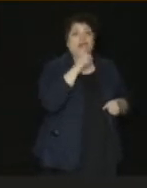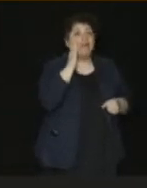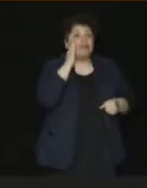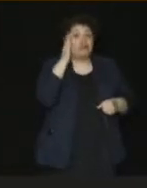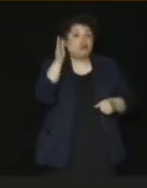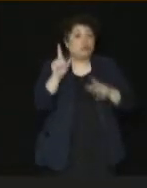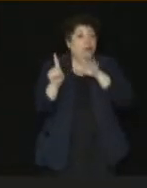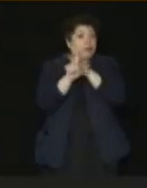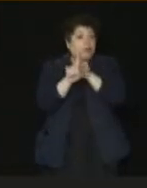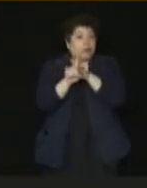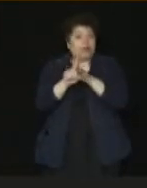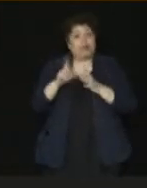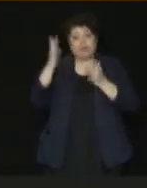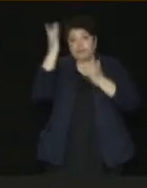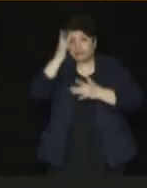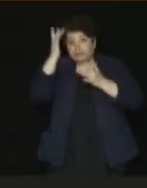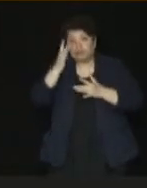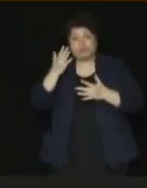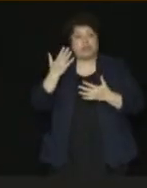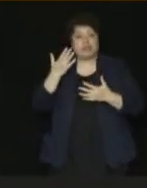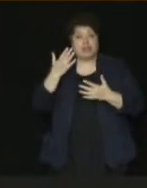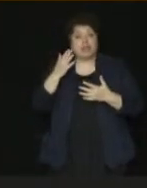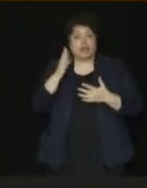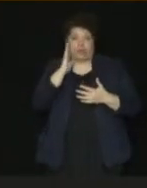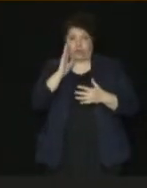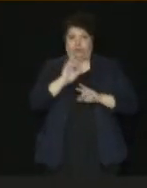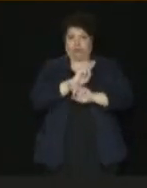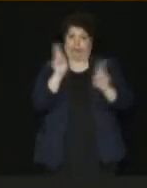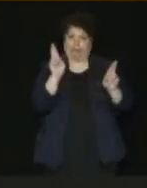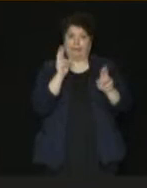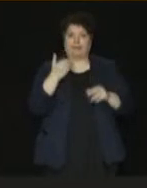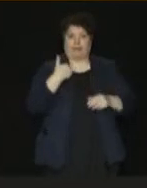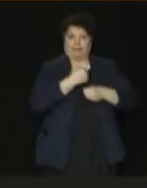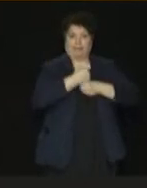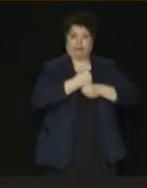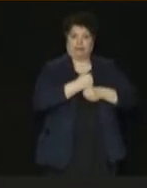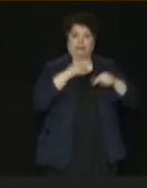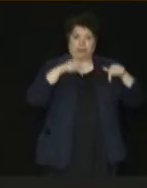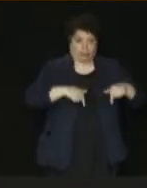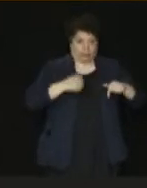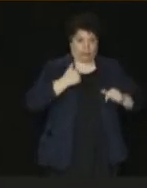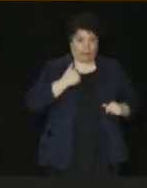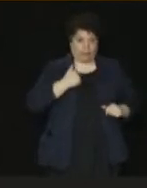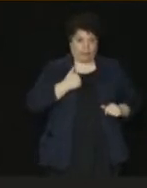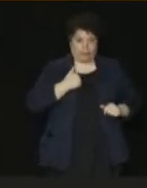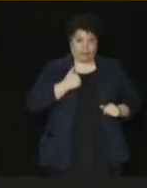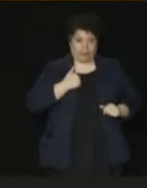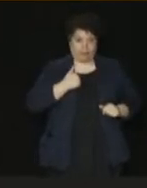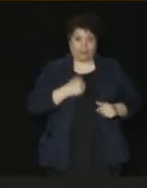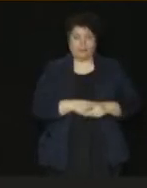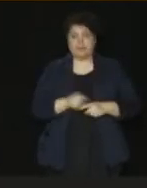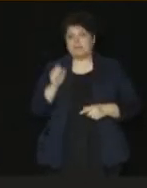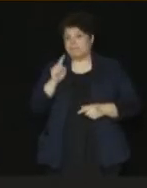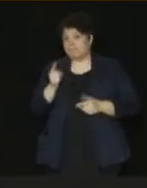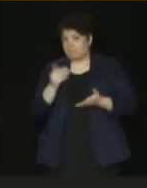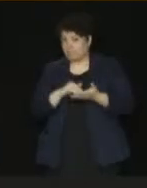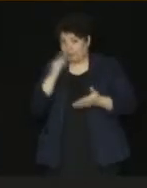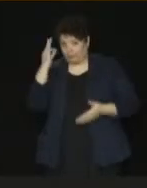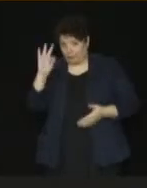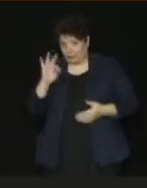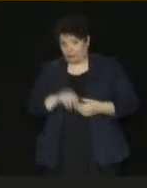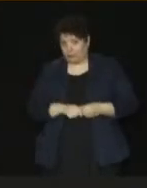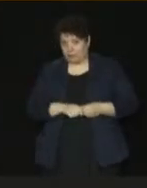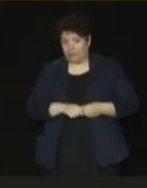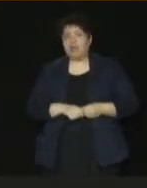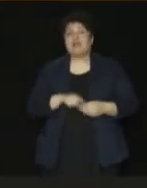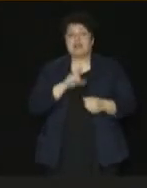pandemic or future pandemics, we will be prepared. Je peux rassurer les Canadiens que I'd like to